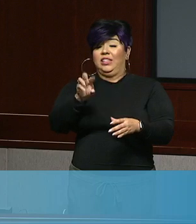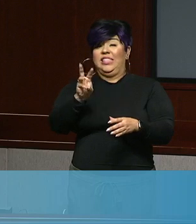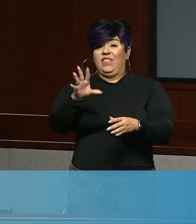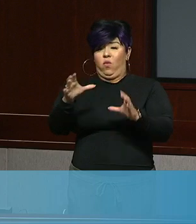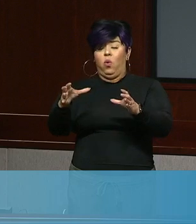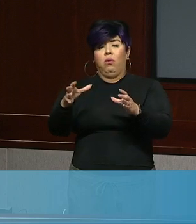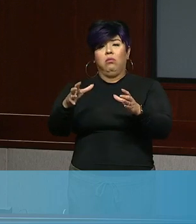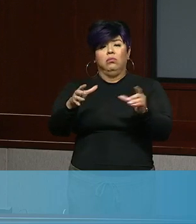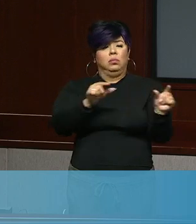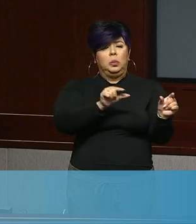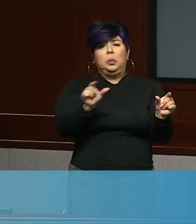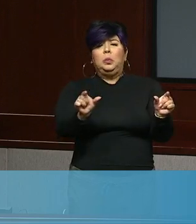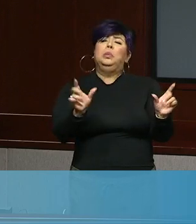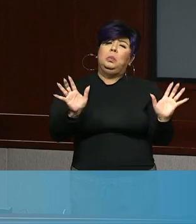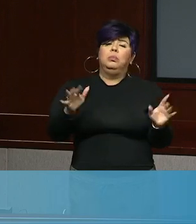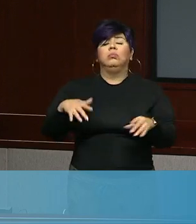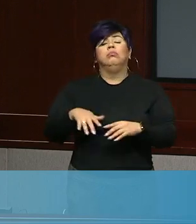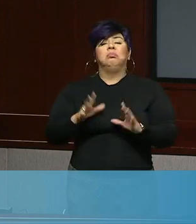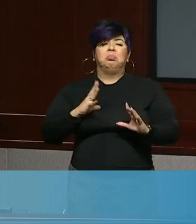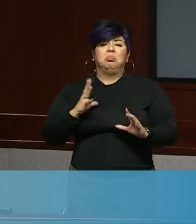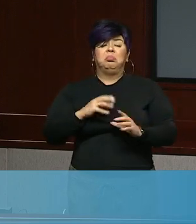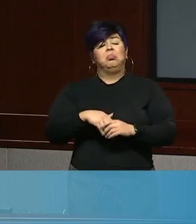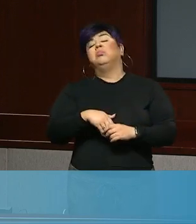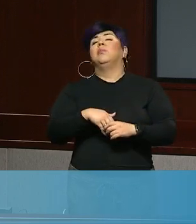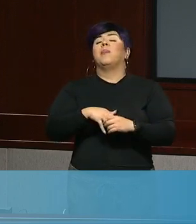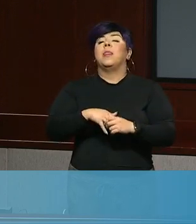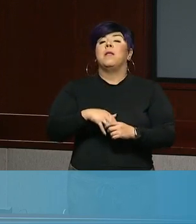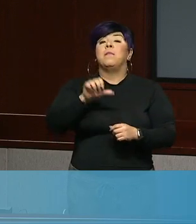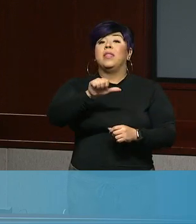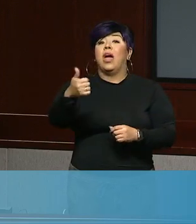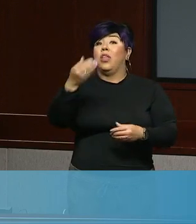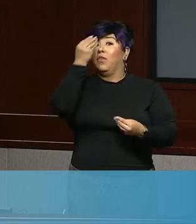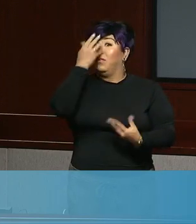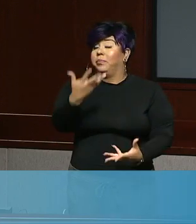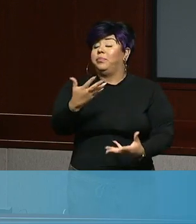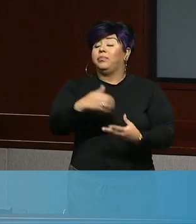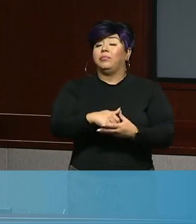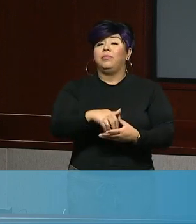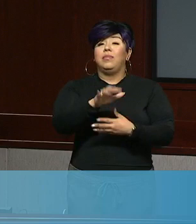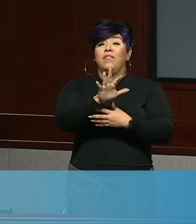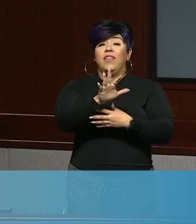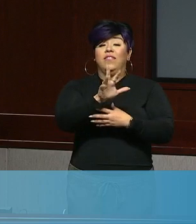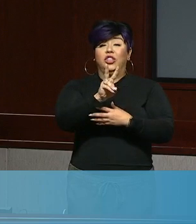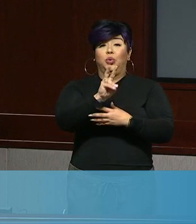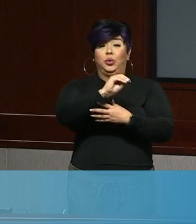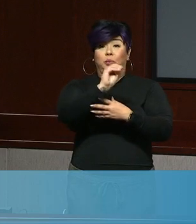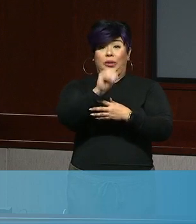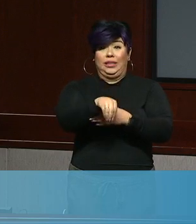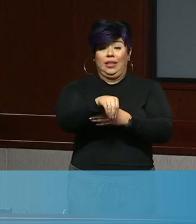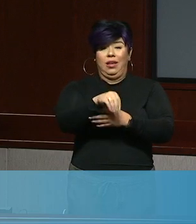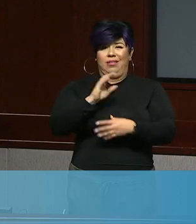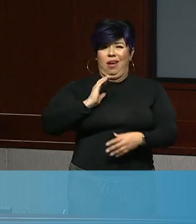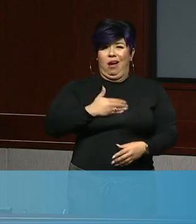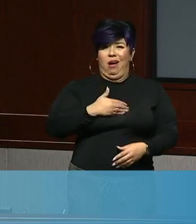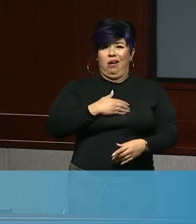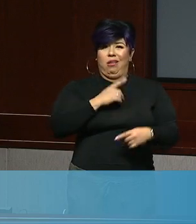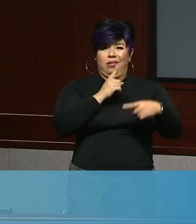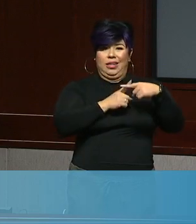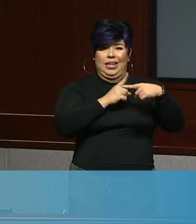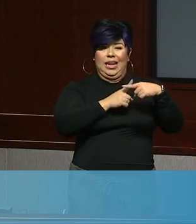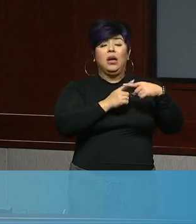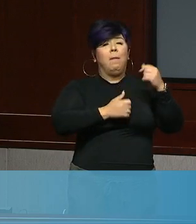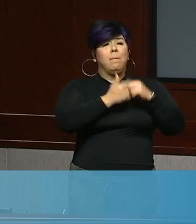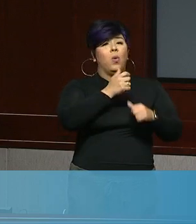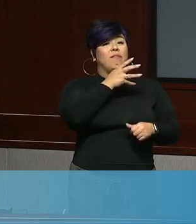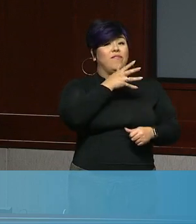64-year-olds. Another interesting statistic to note is that while 52.2% of Kern's COVID cases are in females,